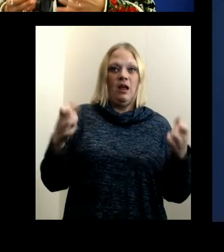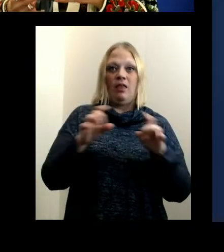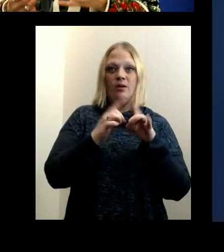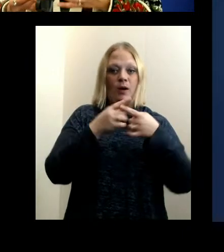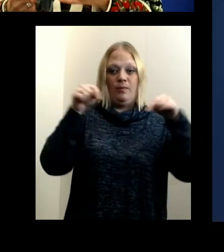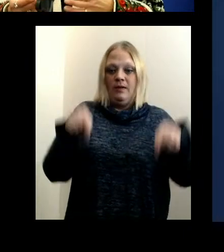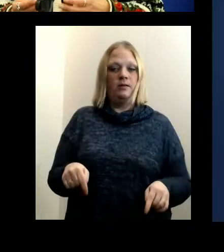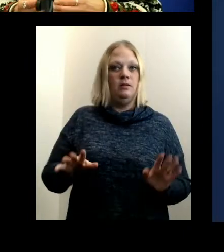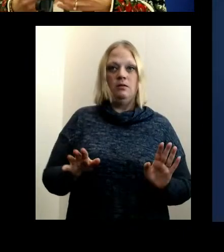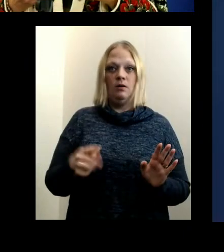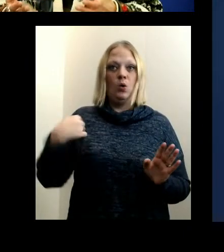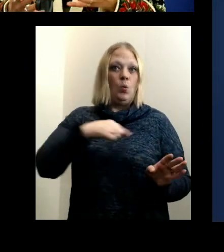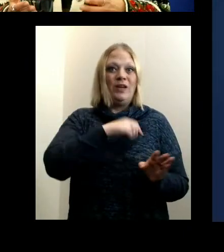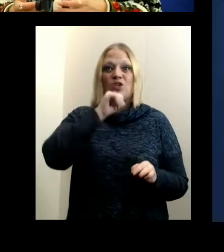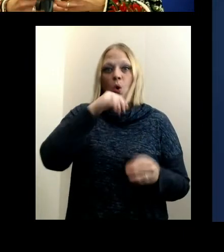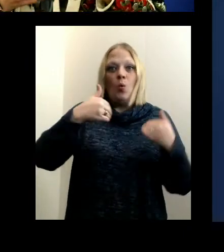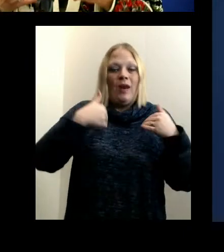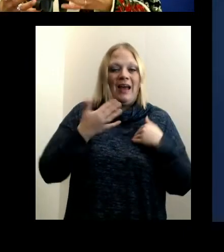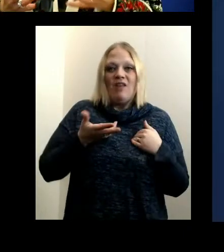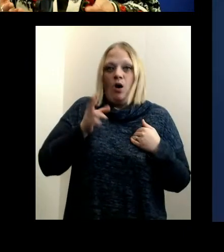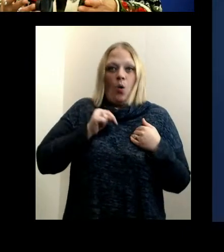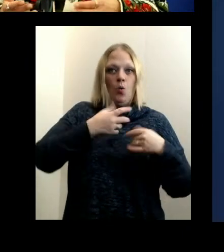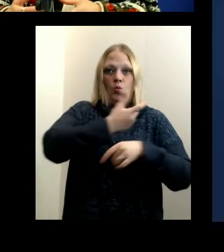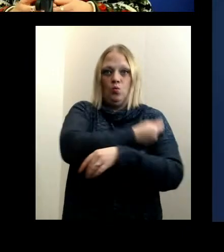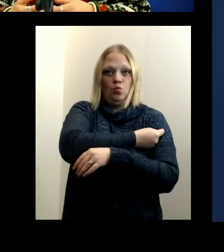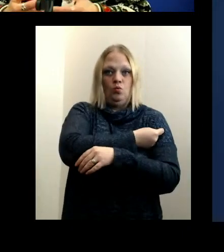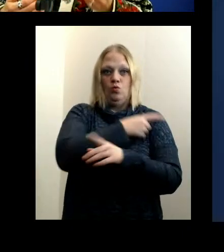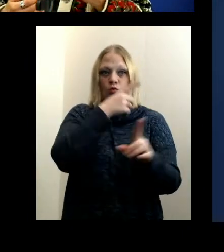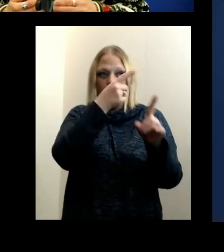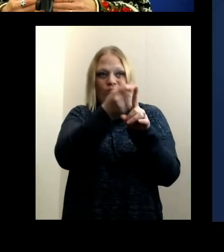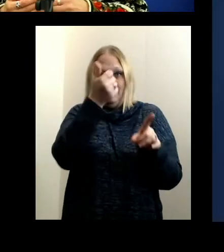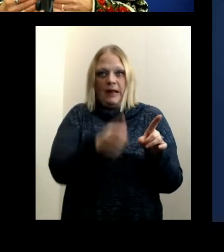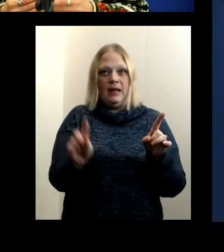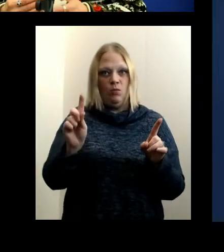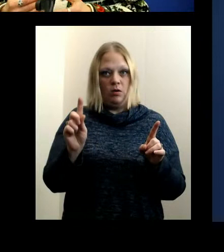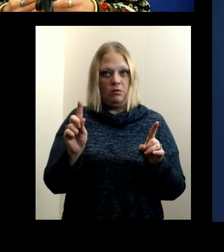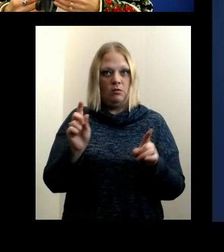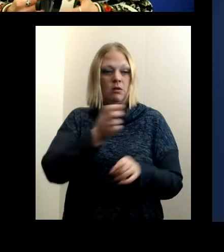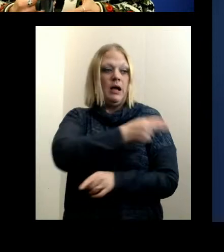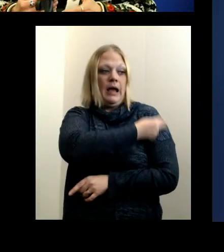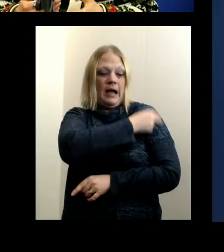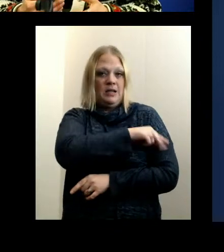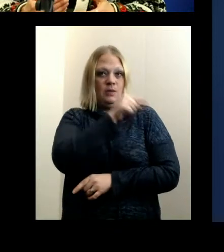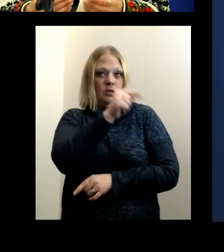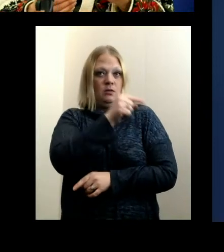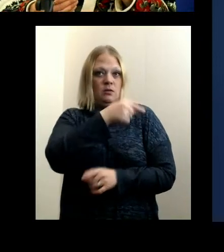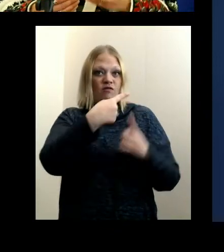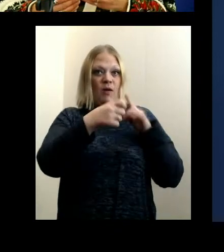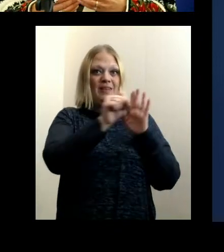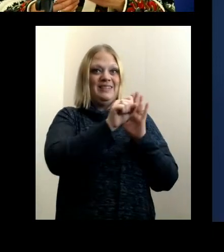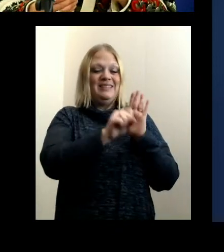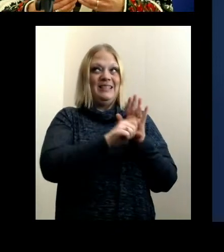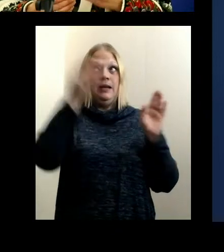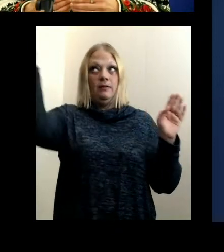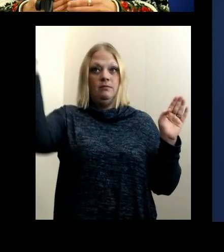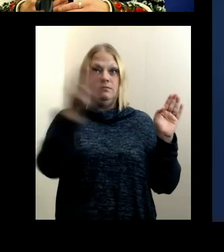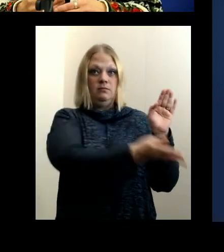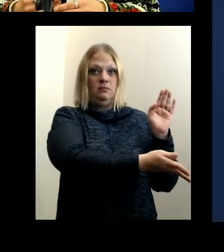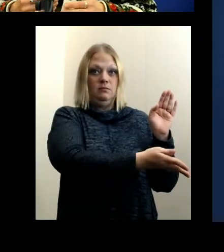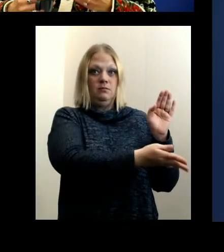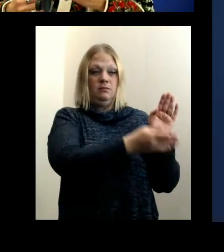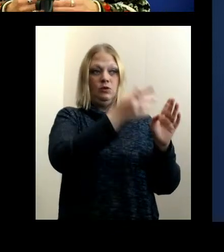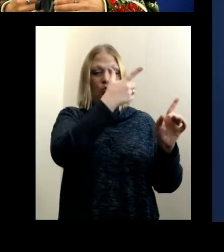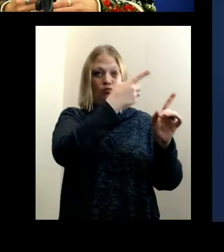we actually don't even have our own doses to immunize at all. So the hospitals are charged by the state to